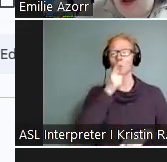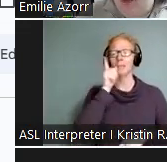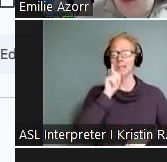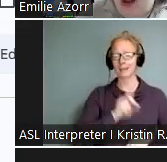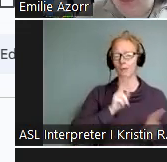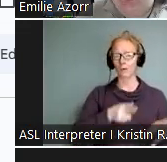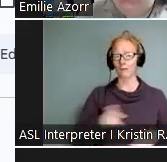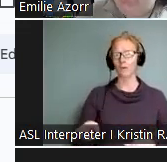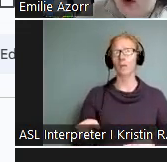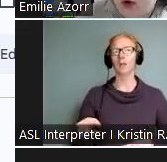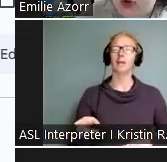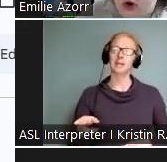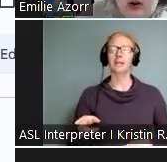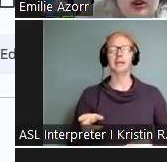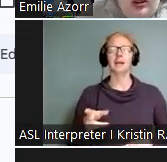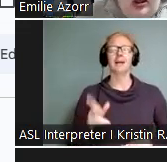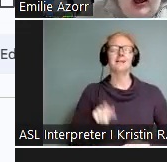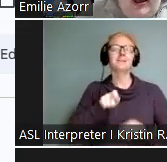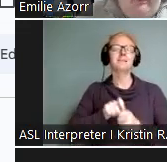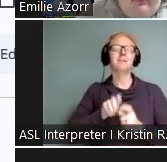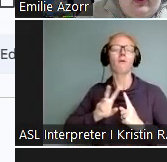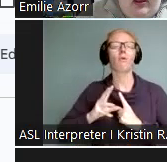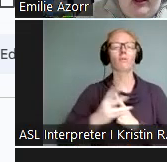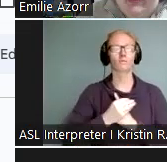have specific cultural